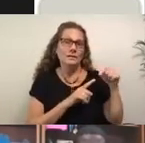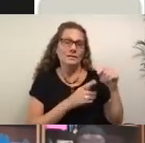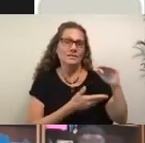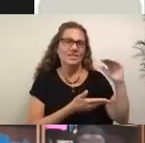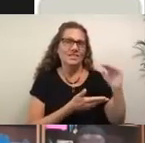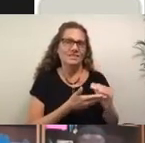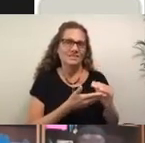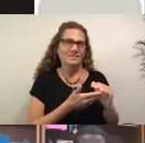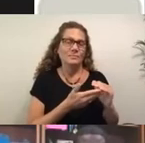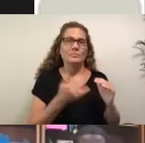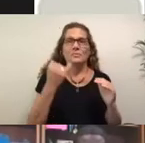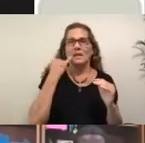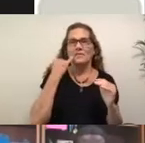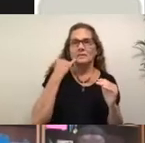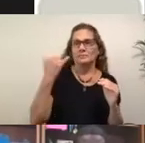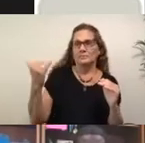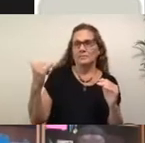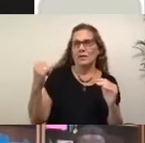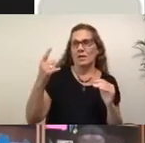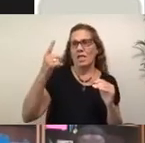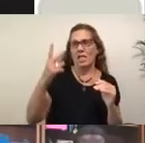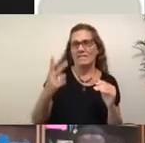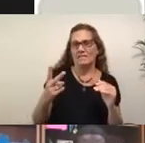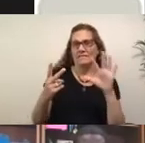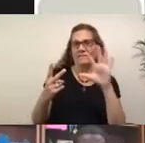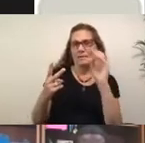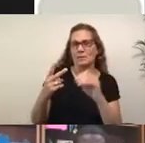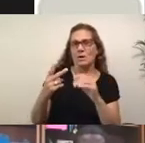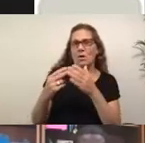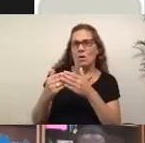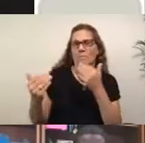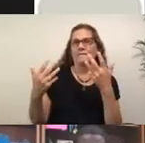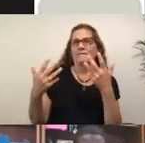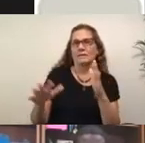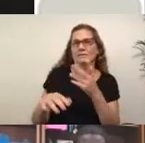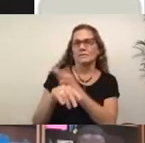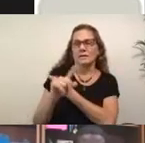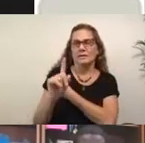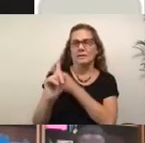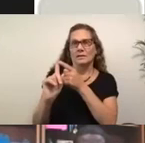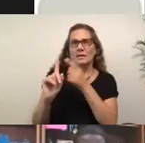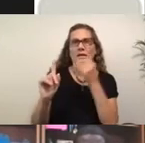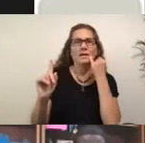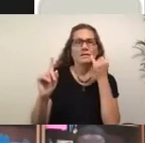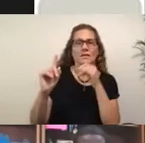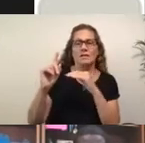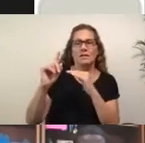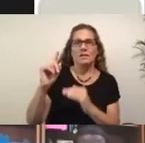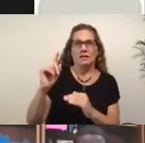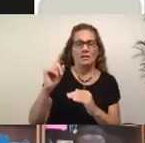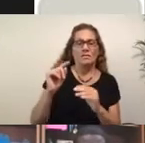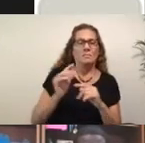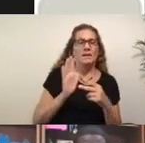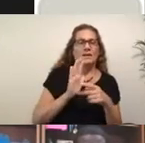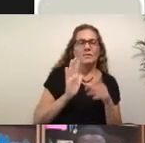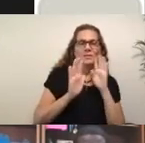1 dose, our numbers would have been much worse. But 2 months ago, we were in much higher in our cases, but this trend is of